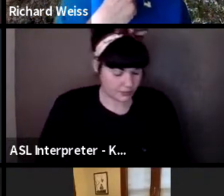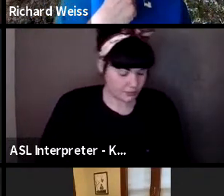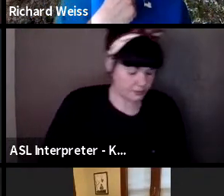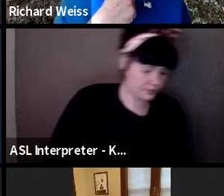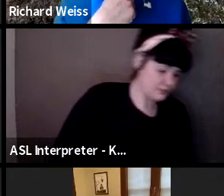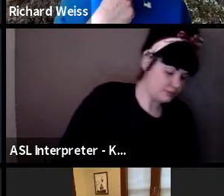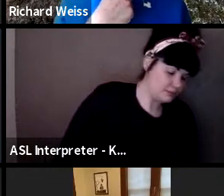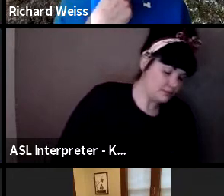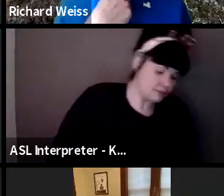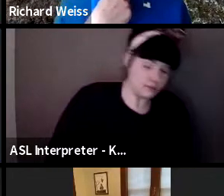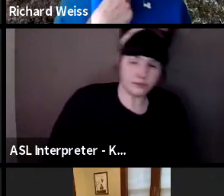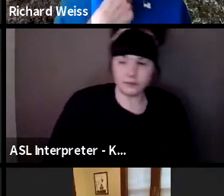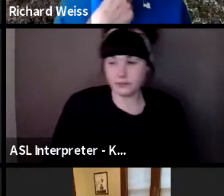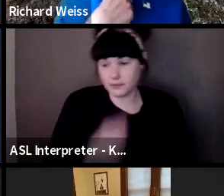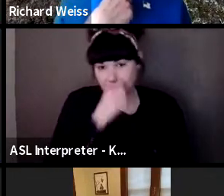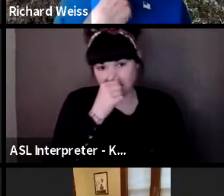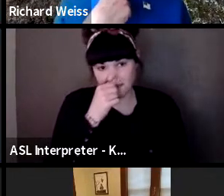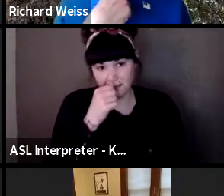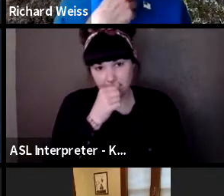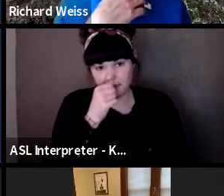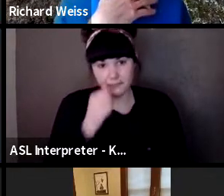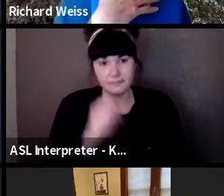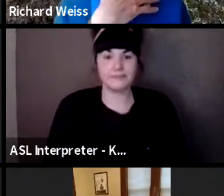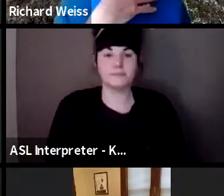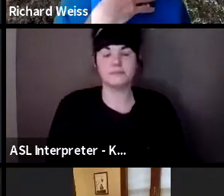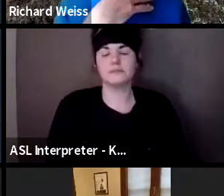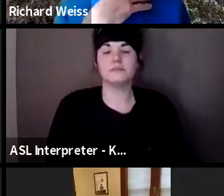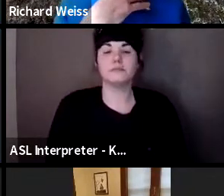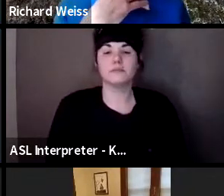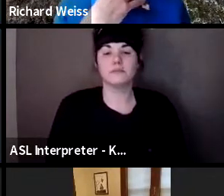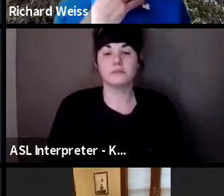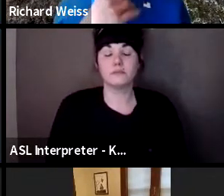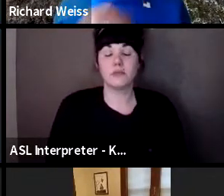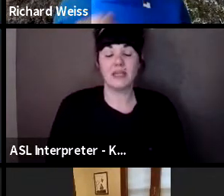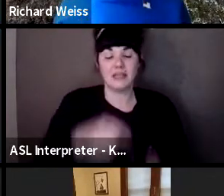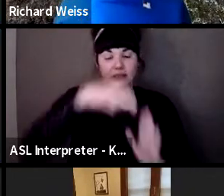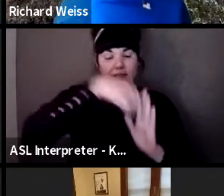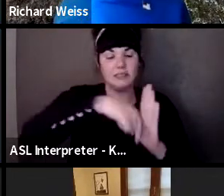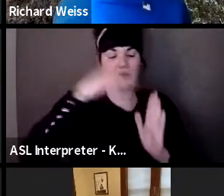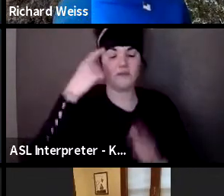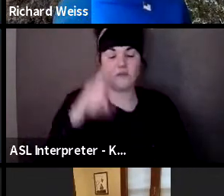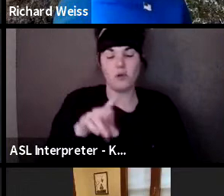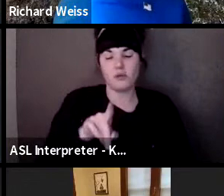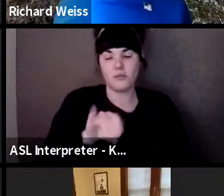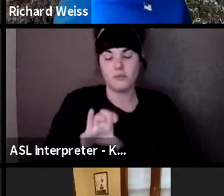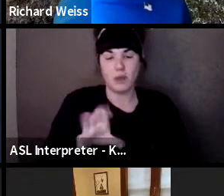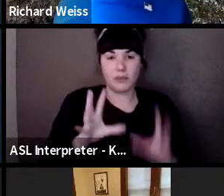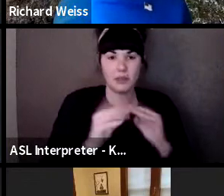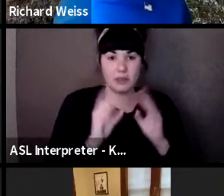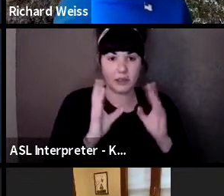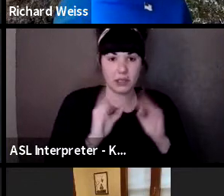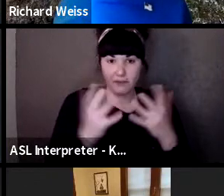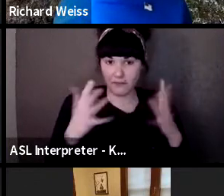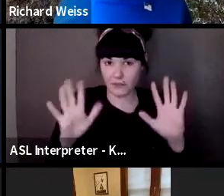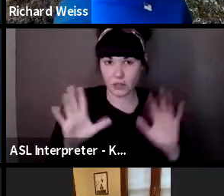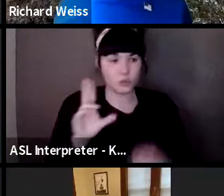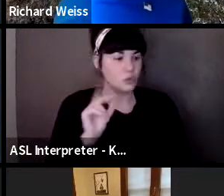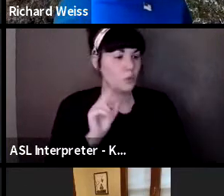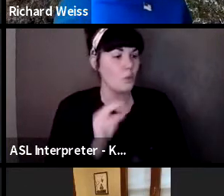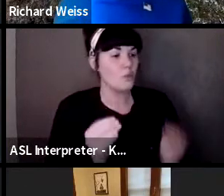Does that conclude the details for public hearings? No, there's more, but Commissioner Ead's hand is up. I couldn't